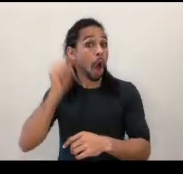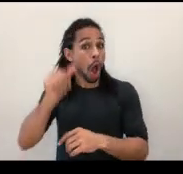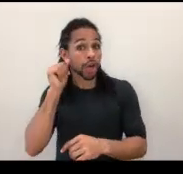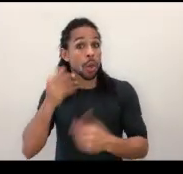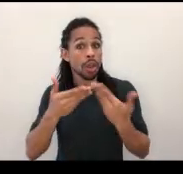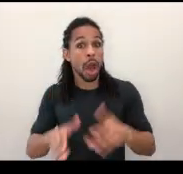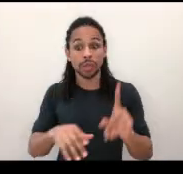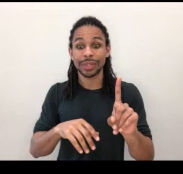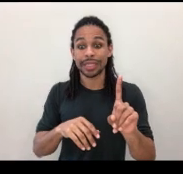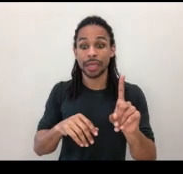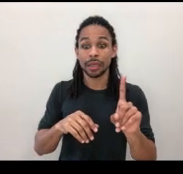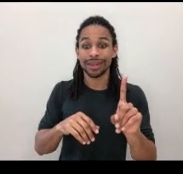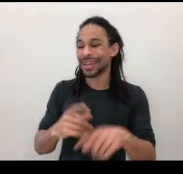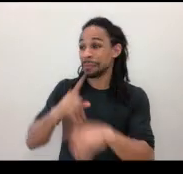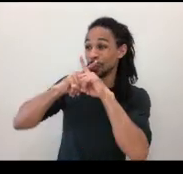Oh no.